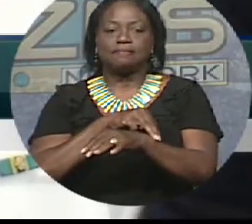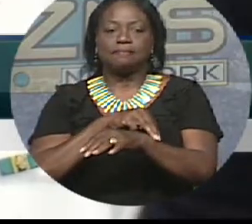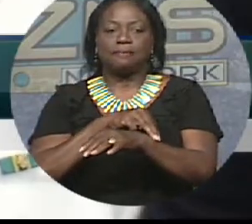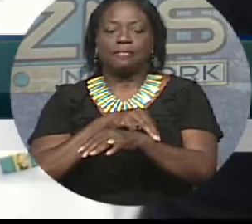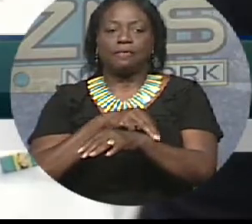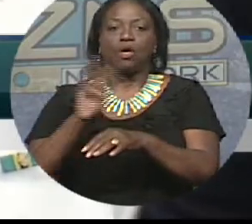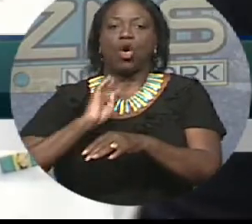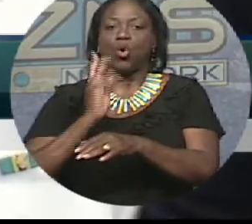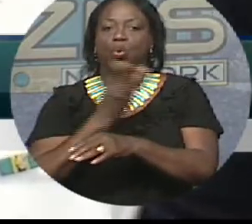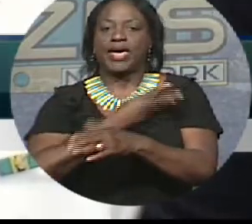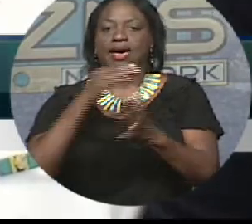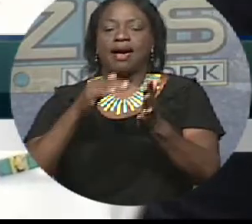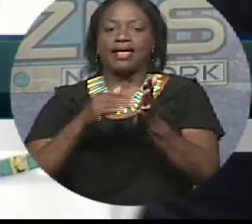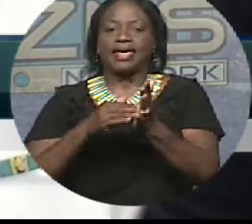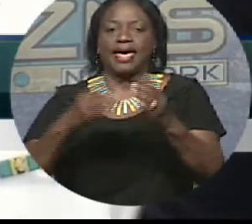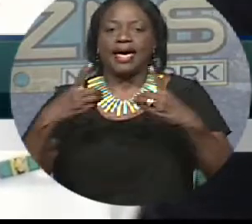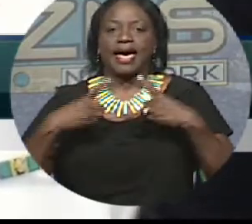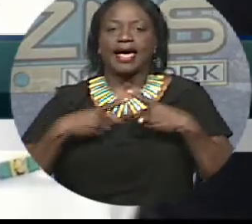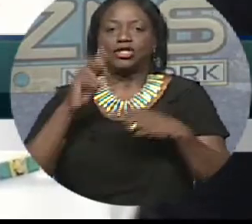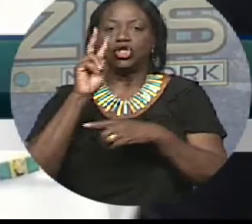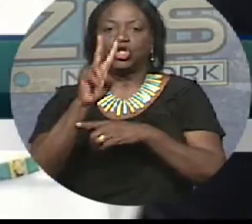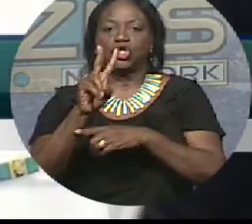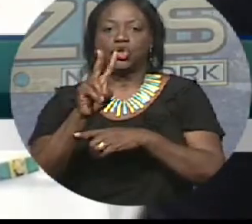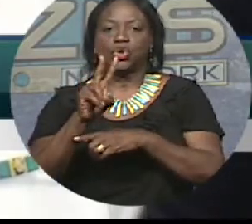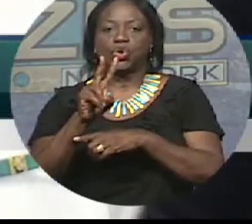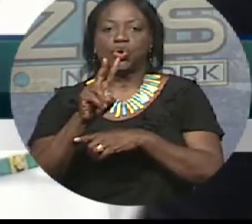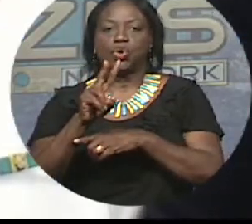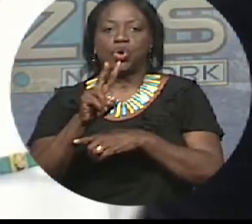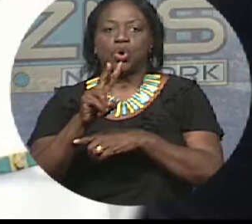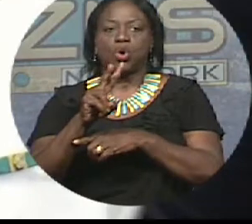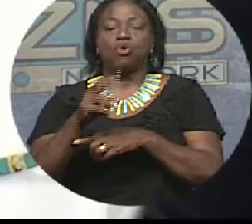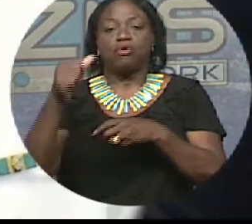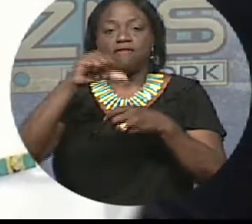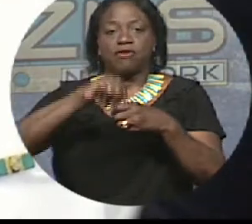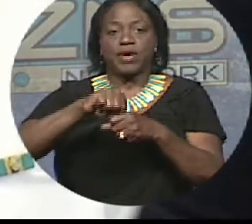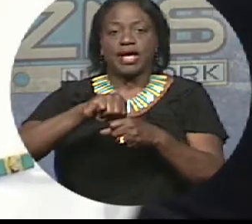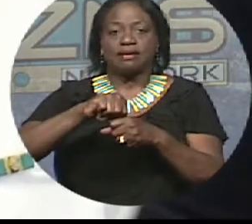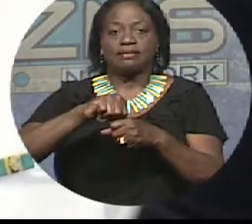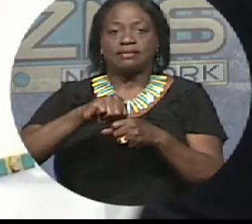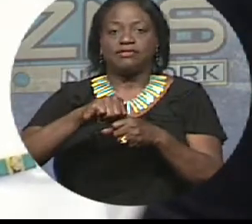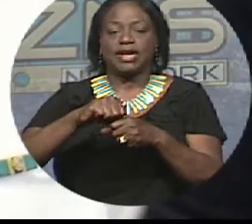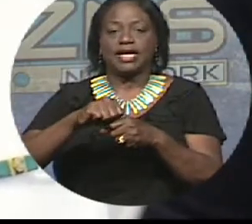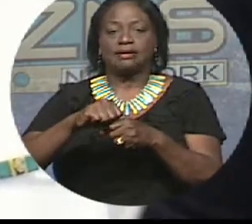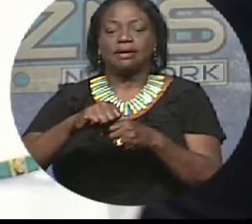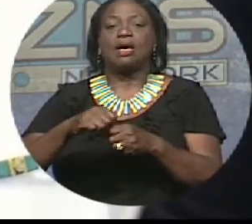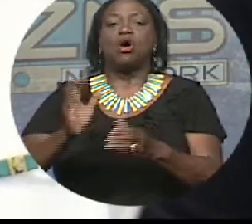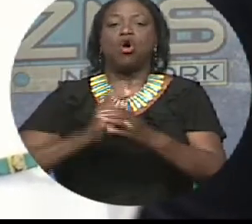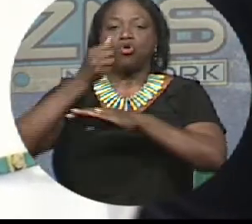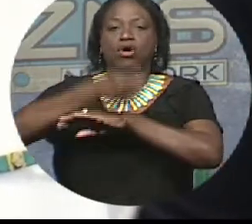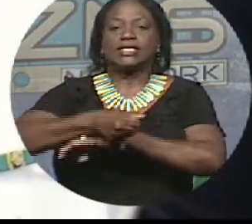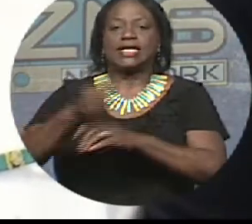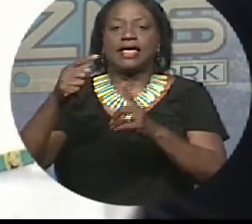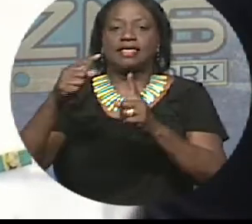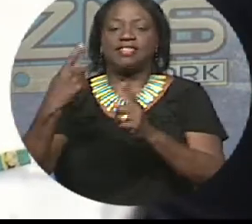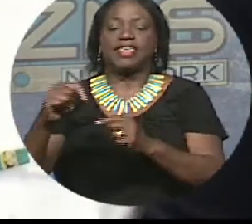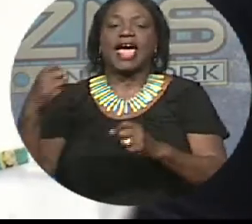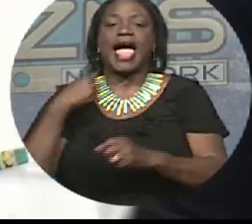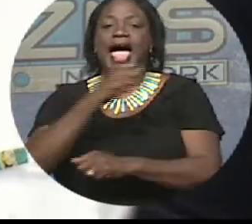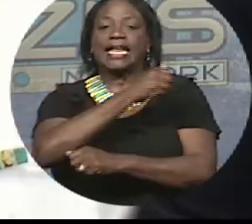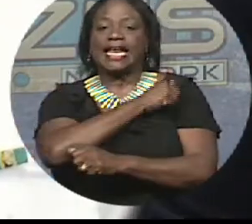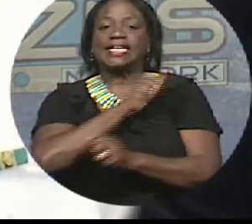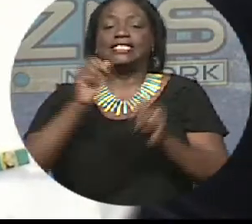We again had two minor refueling stops crossing the Atlantic, so she is true to